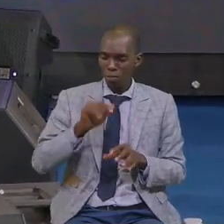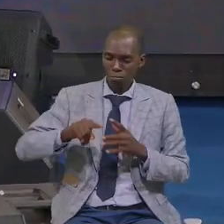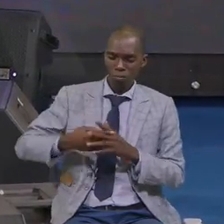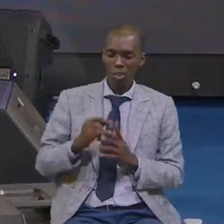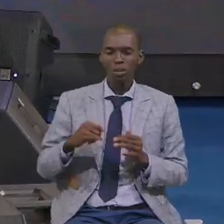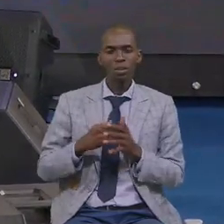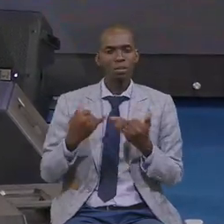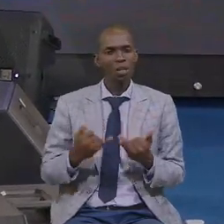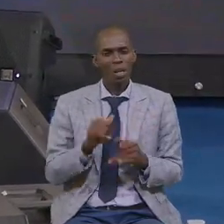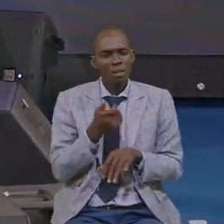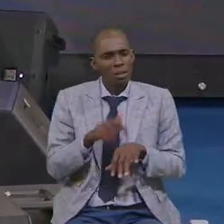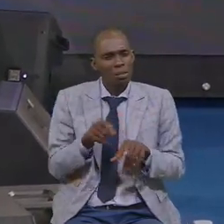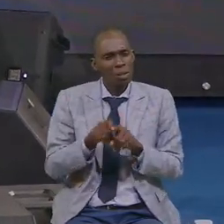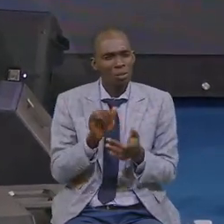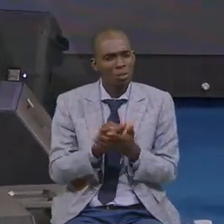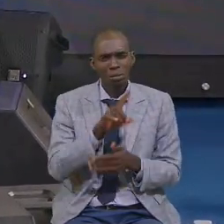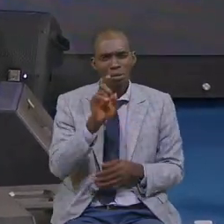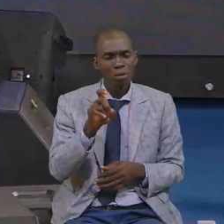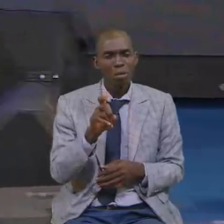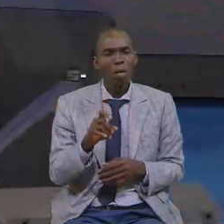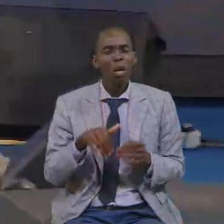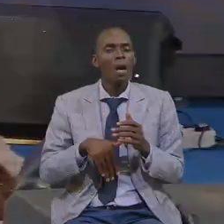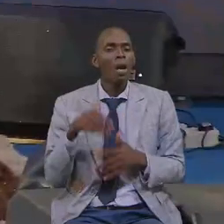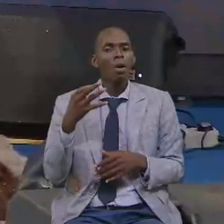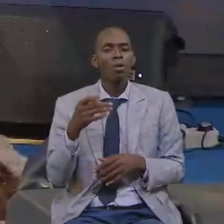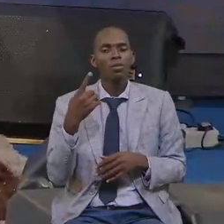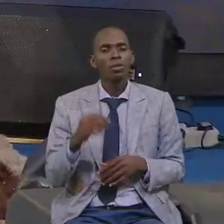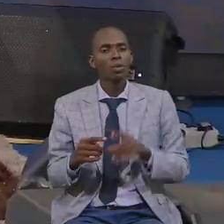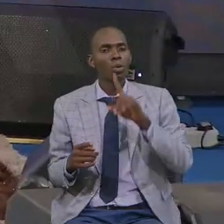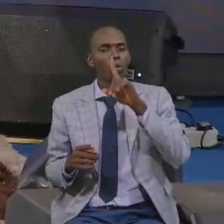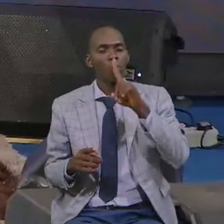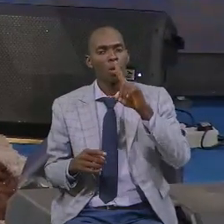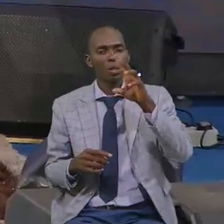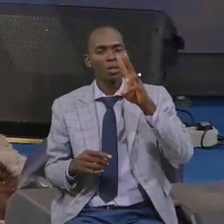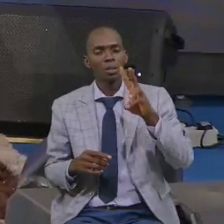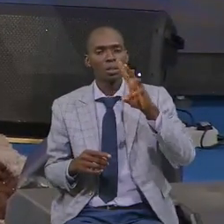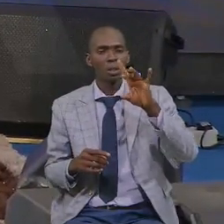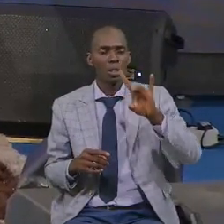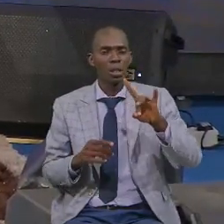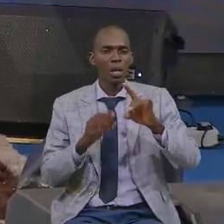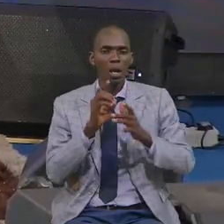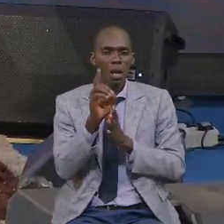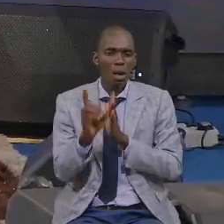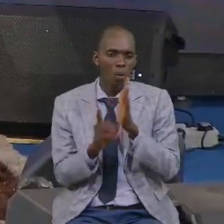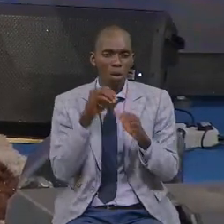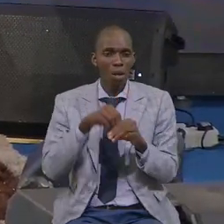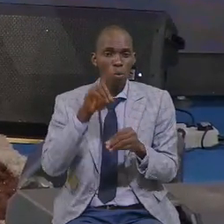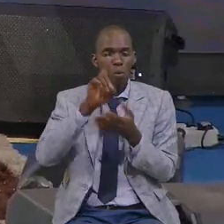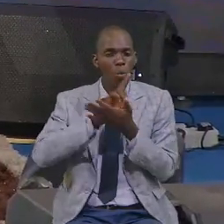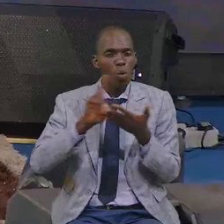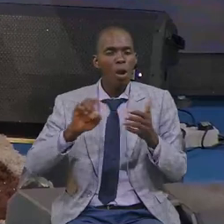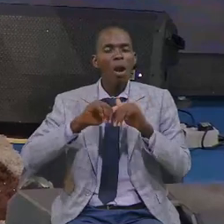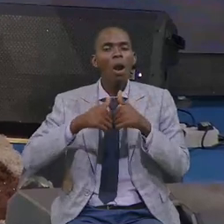time of the 168 hours of the week, how much time do